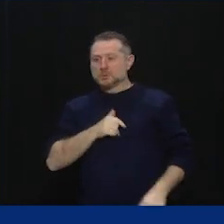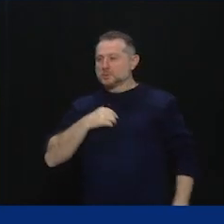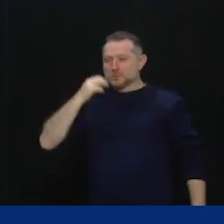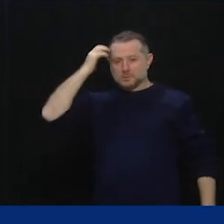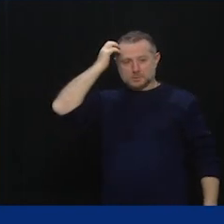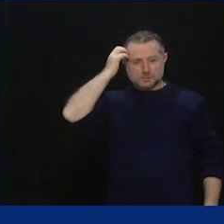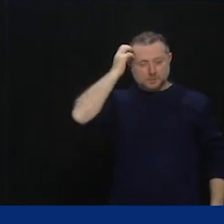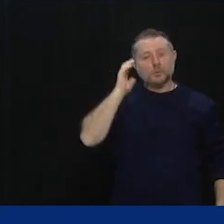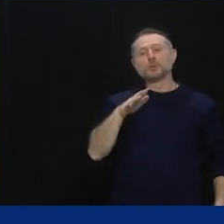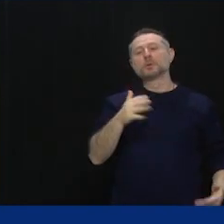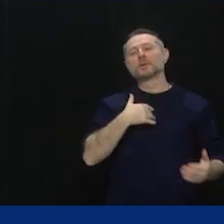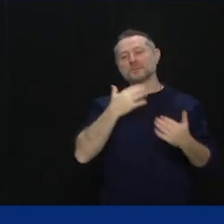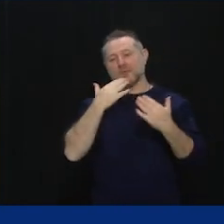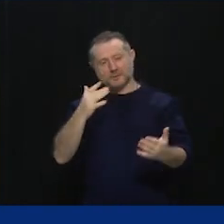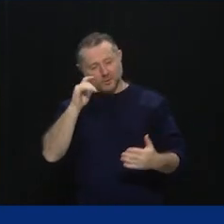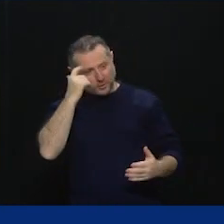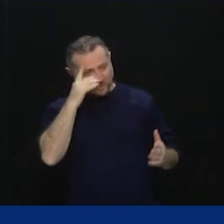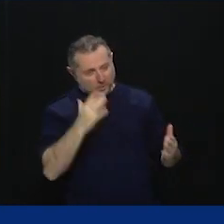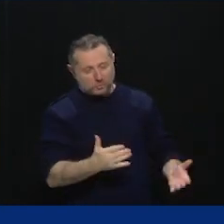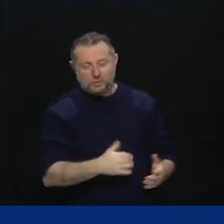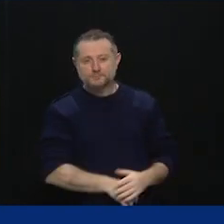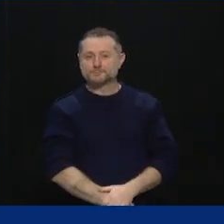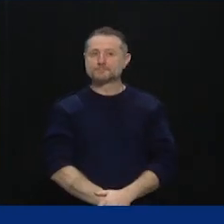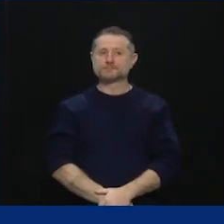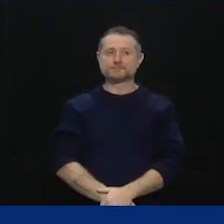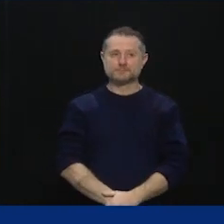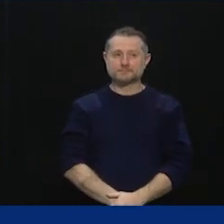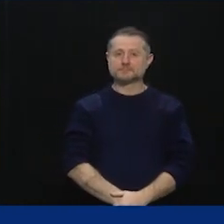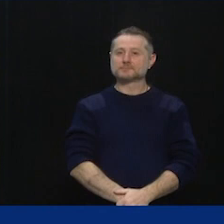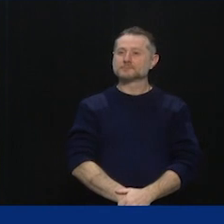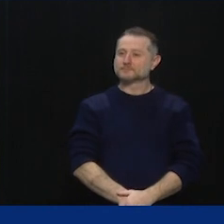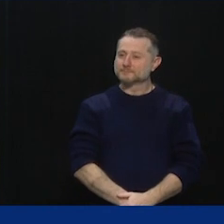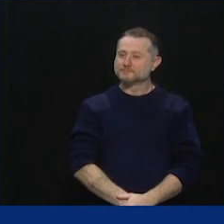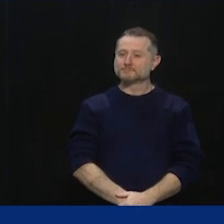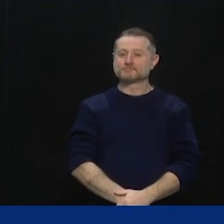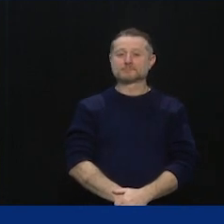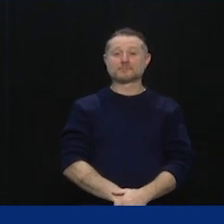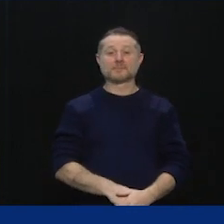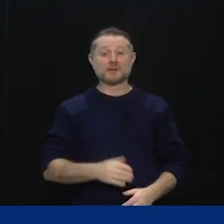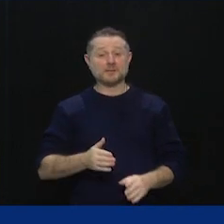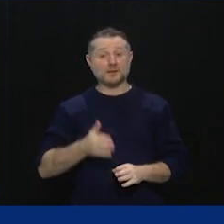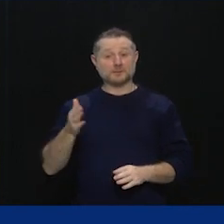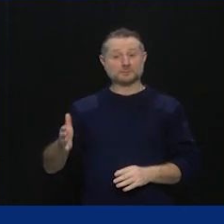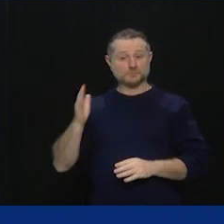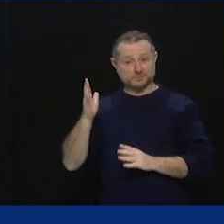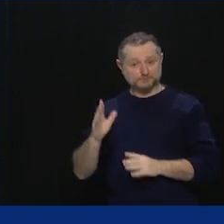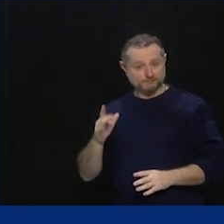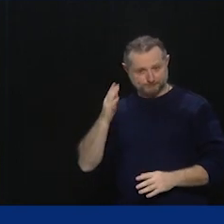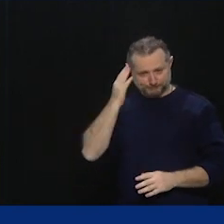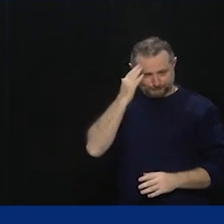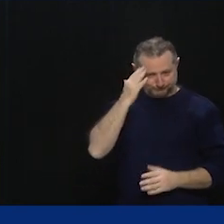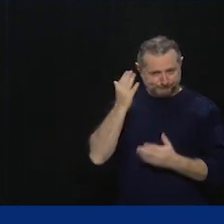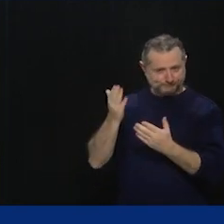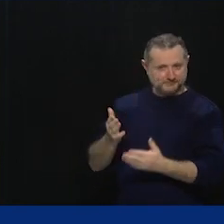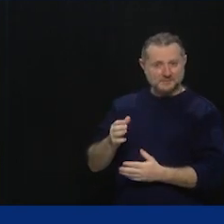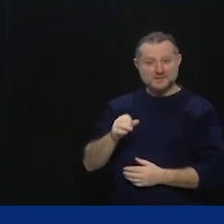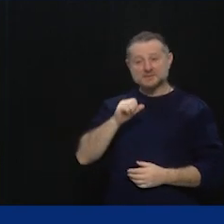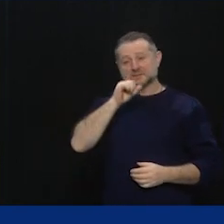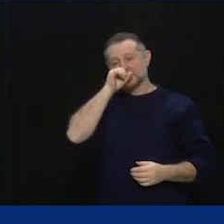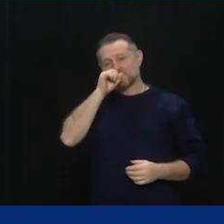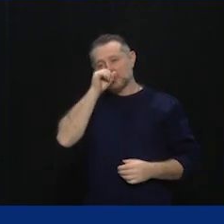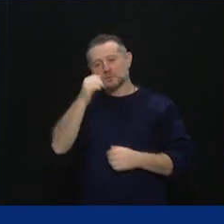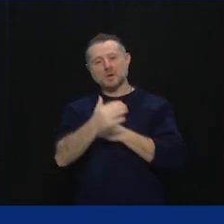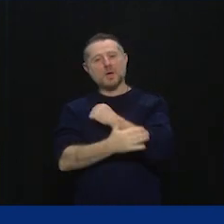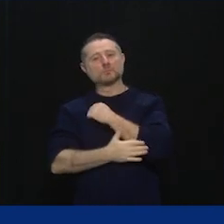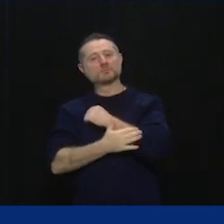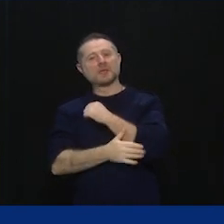Our next speaker is a familiar face, particularly when it comes to revitalization and economic development. Suffolk County Executive Steve Belone has been a supporter not